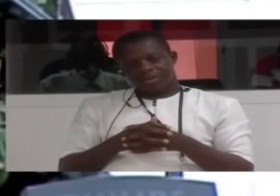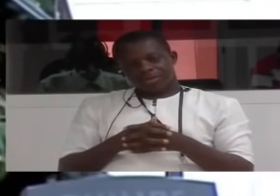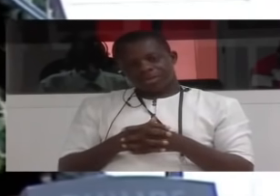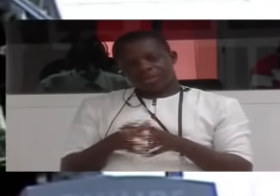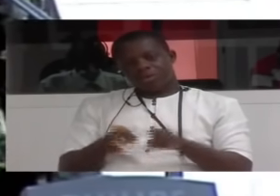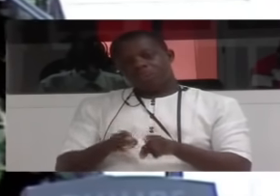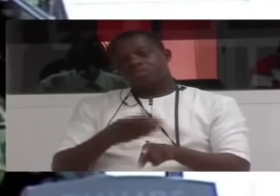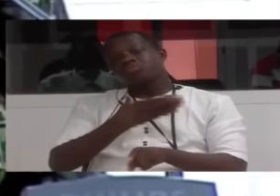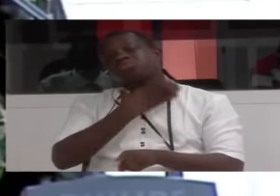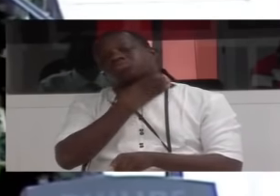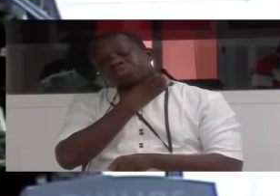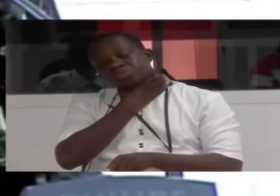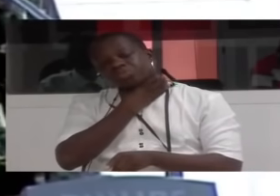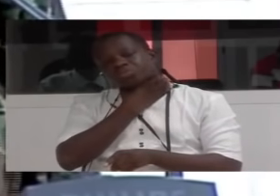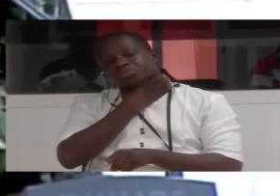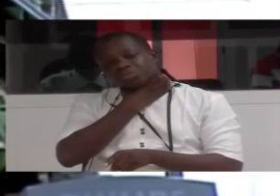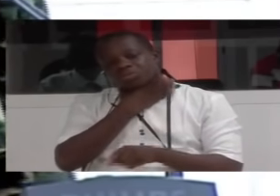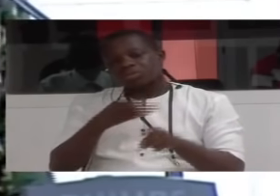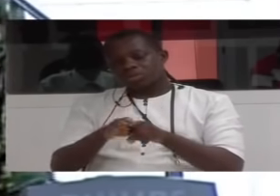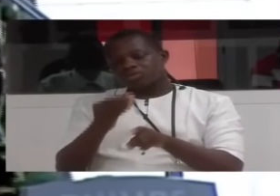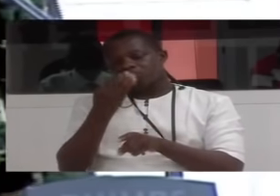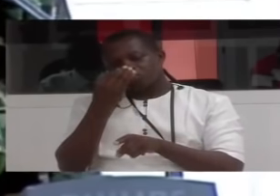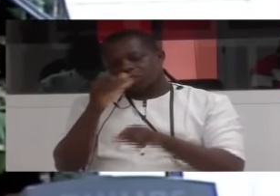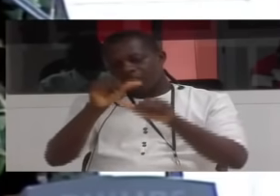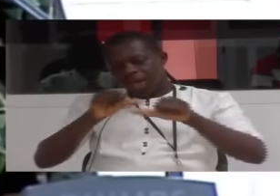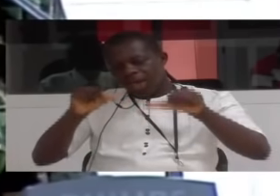doxo gi ñu bol noké kayam bi